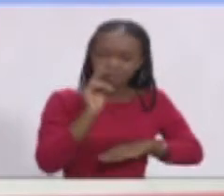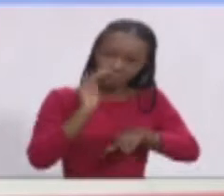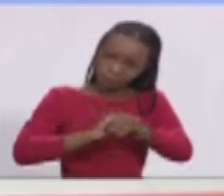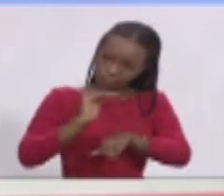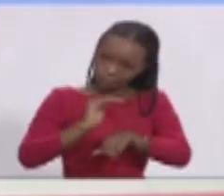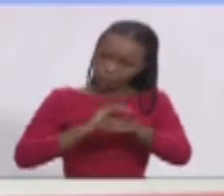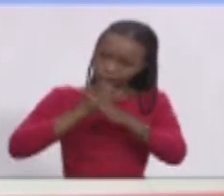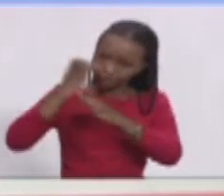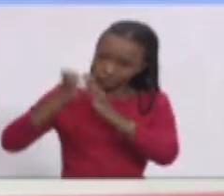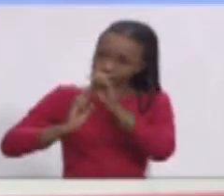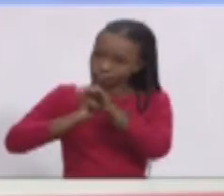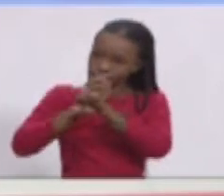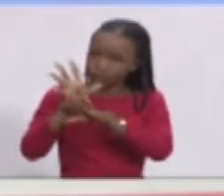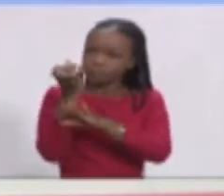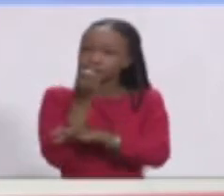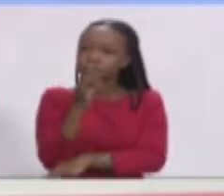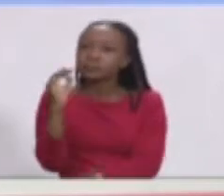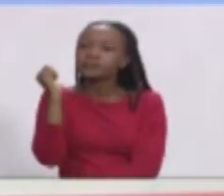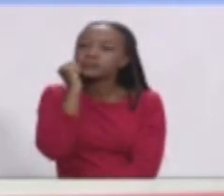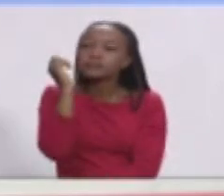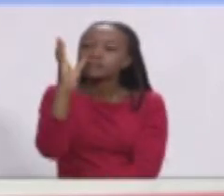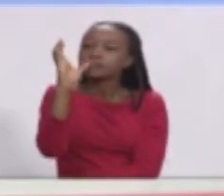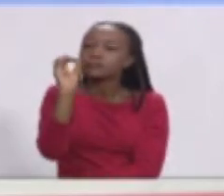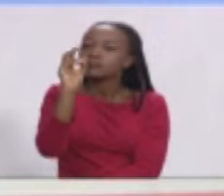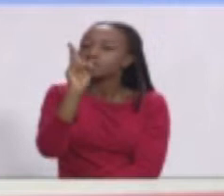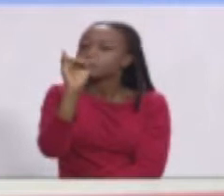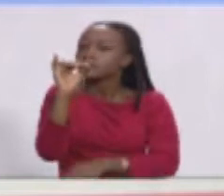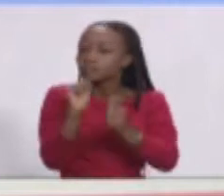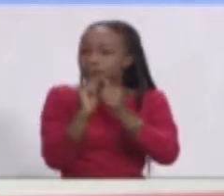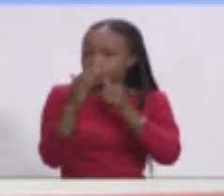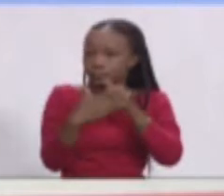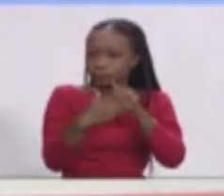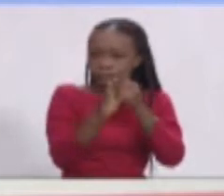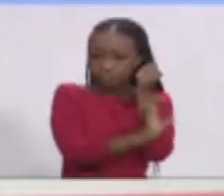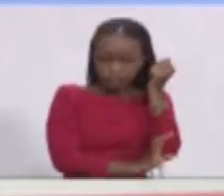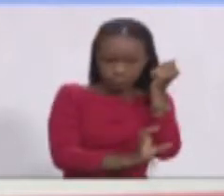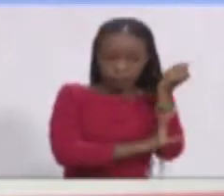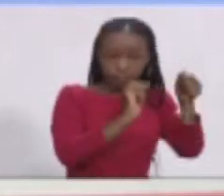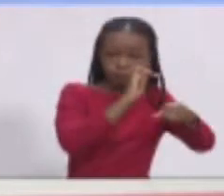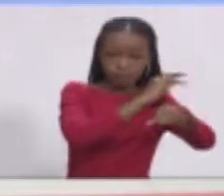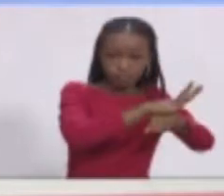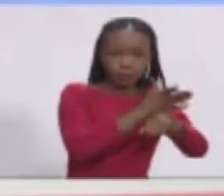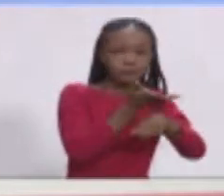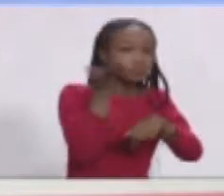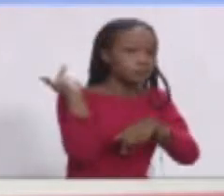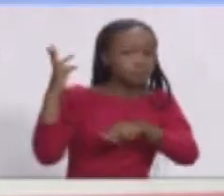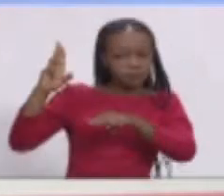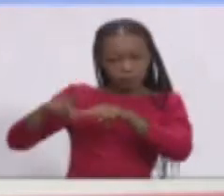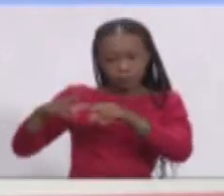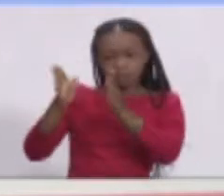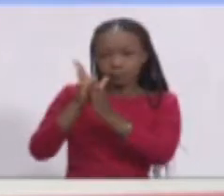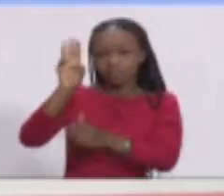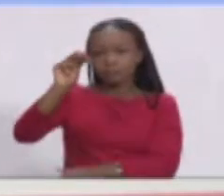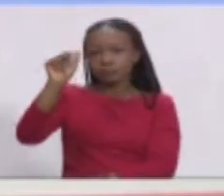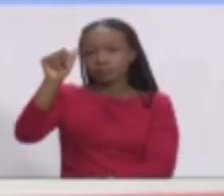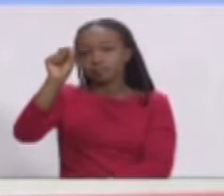in curbing the spread of the deadly COVID-19 in the country? Well, earlier on, I had a sit-down with Dr. Moses Masika, who is